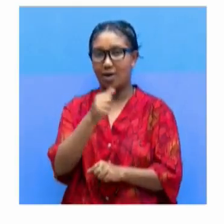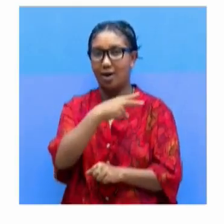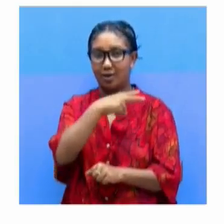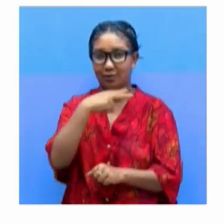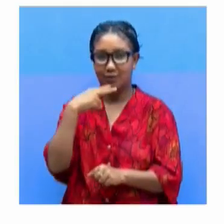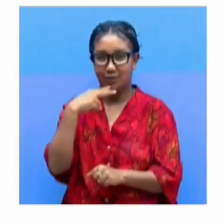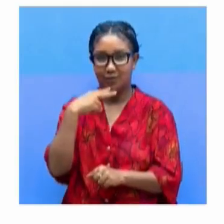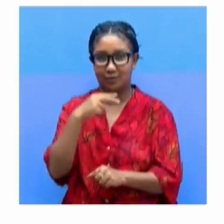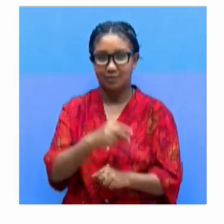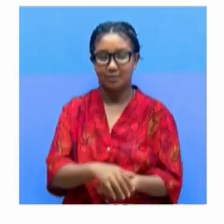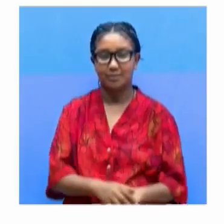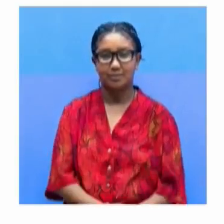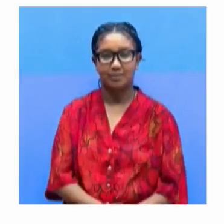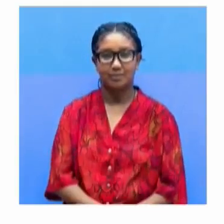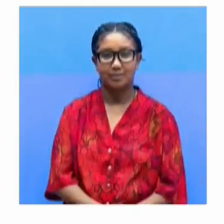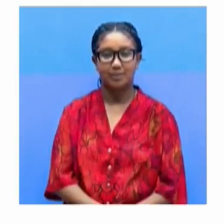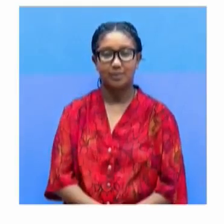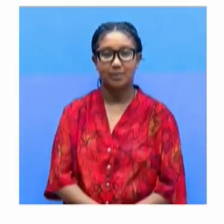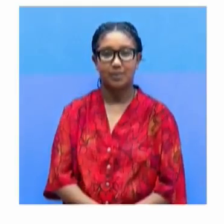adverbs.